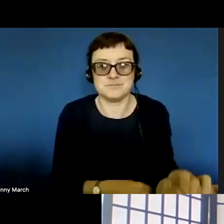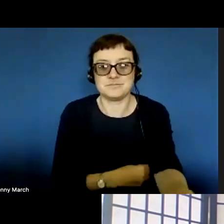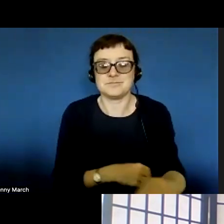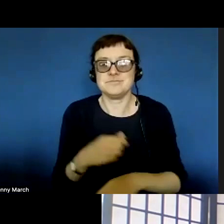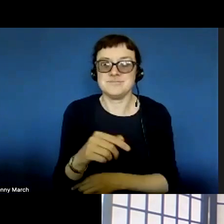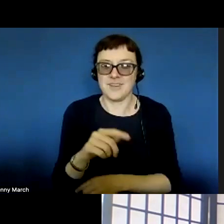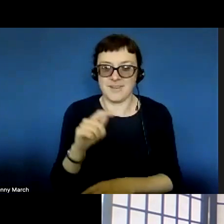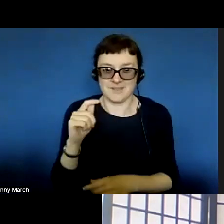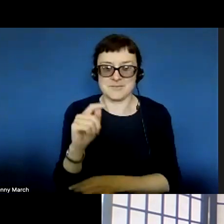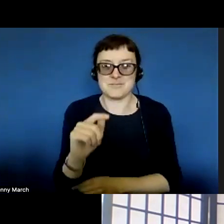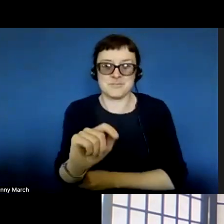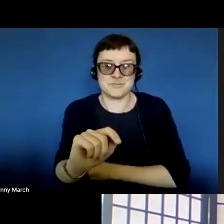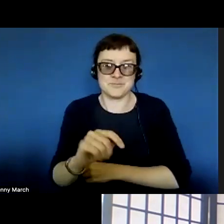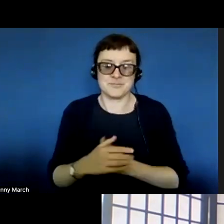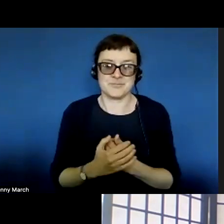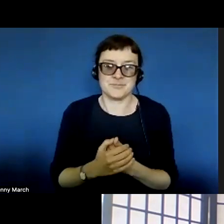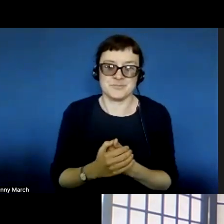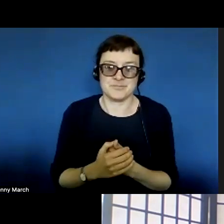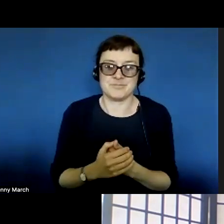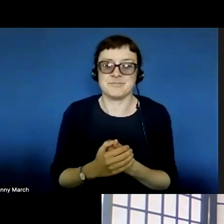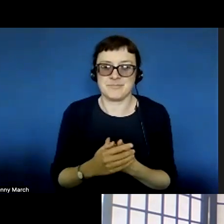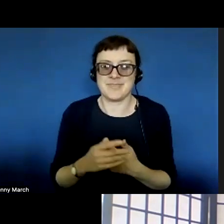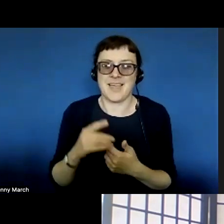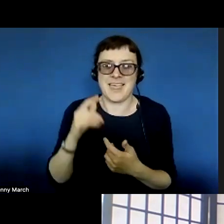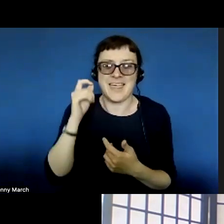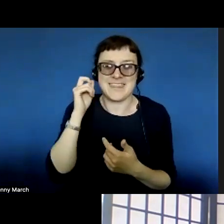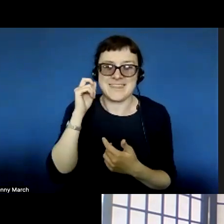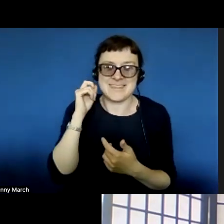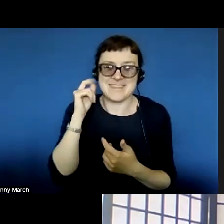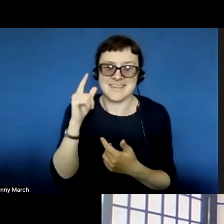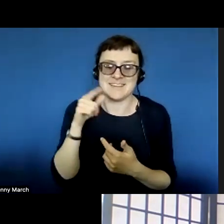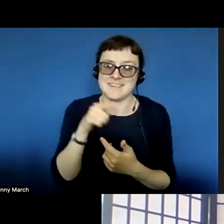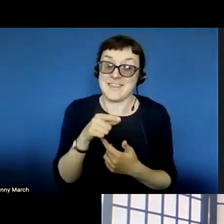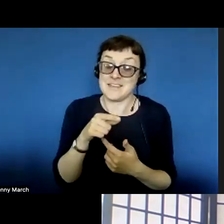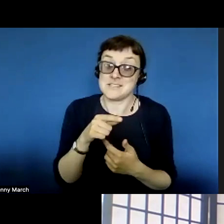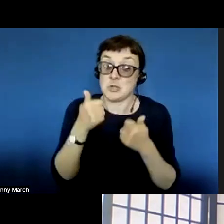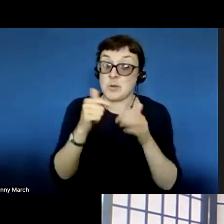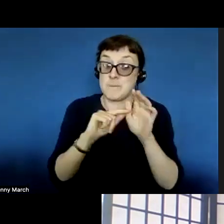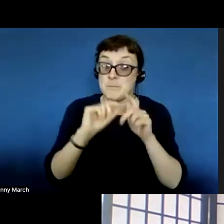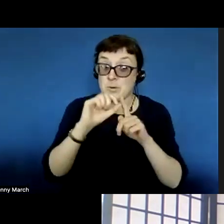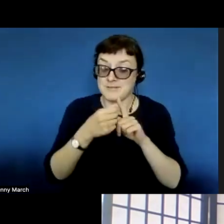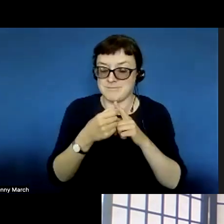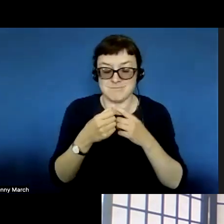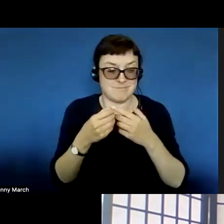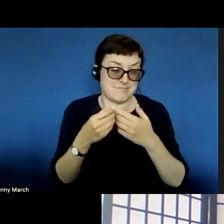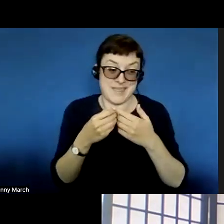but I do, yeah, I think that kind of just raises the point anyway, that whenever you're doing anything, literally it depends